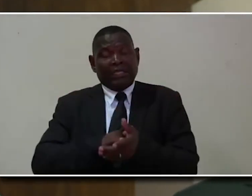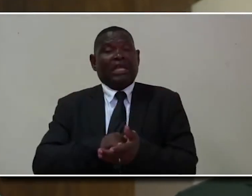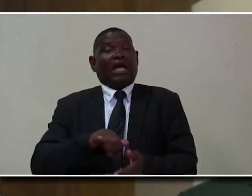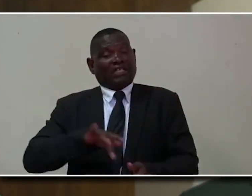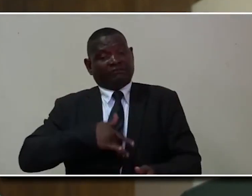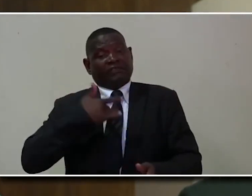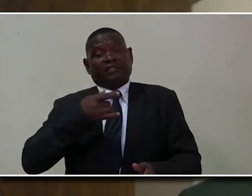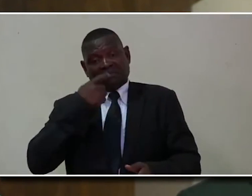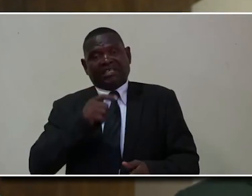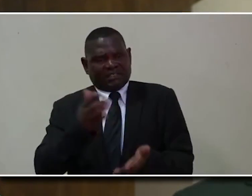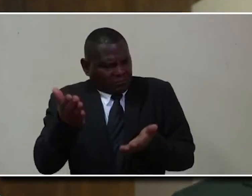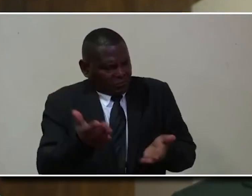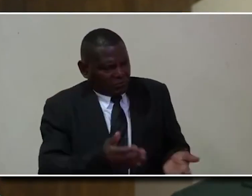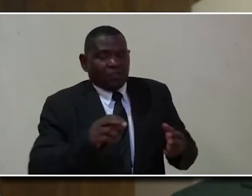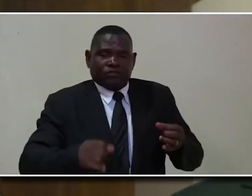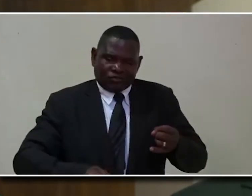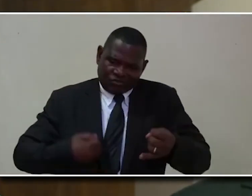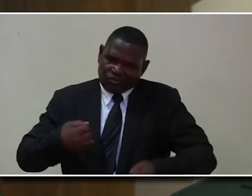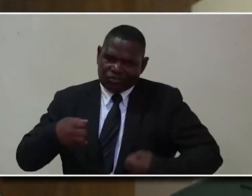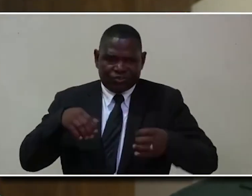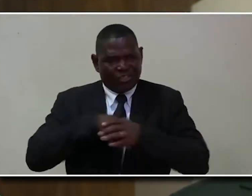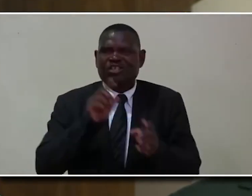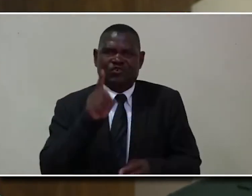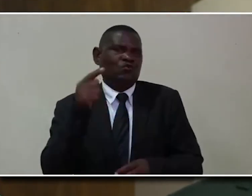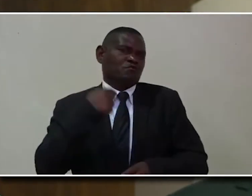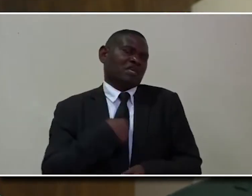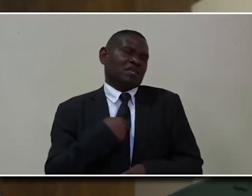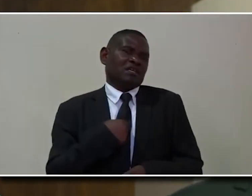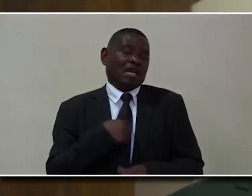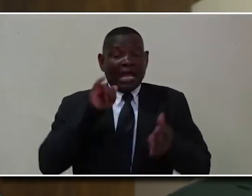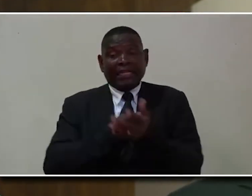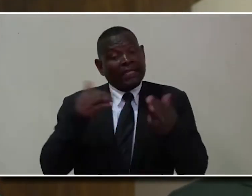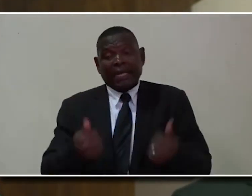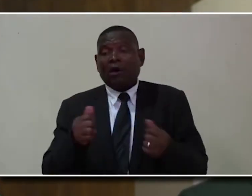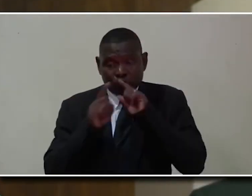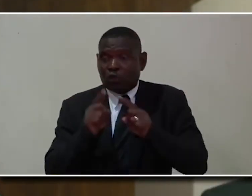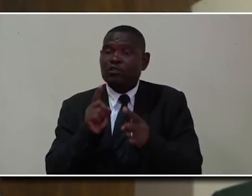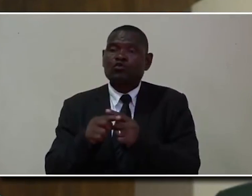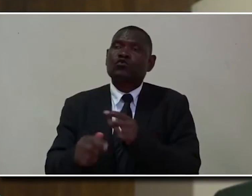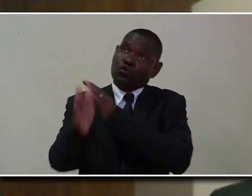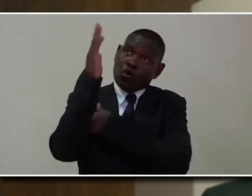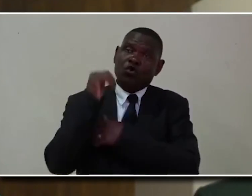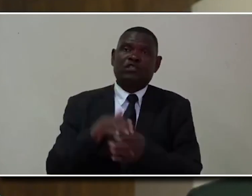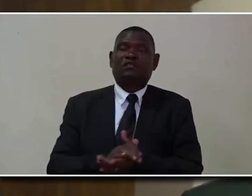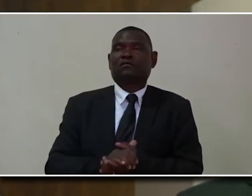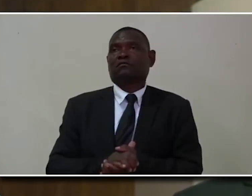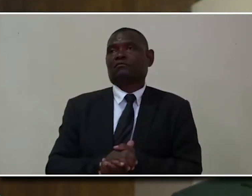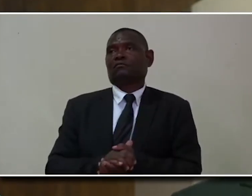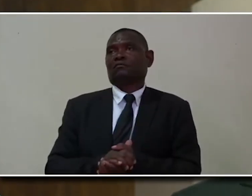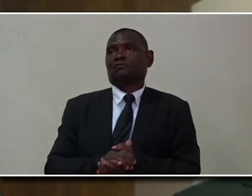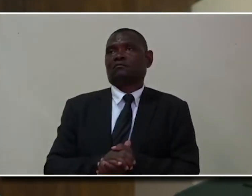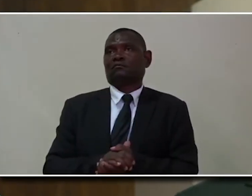me. So pano mukukumana uku kuyenera kubweretsa chikondwerero kwa iwe. That I'm now talking to God directly. Kuti ine sono